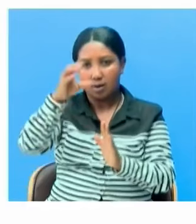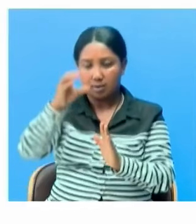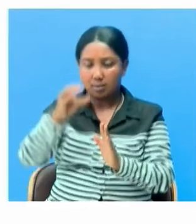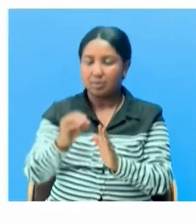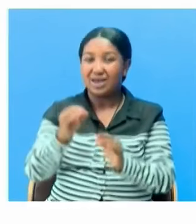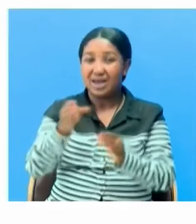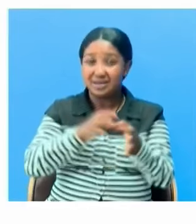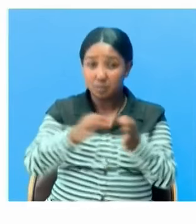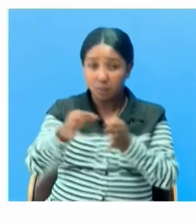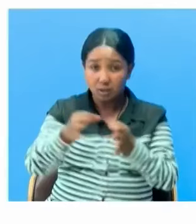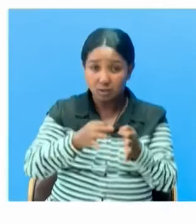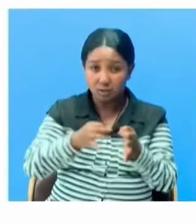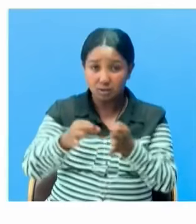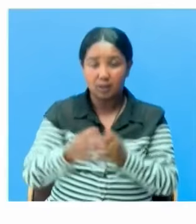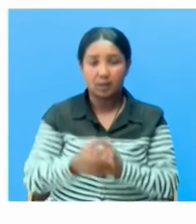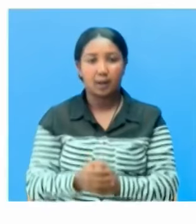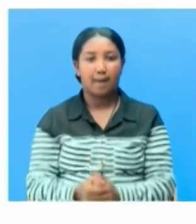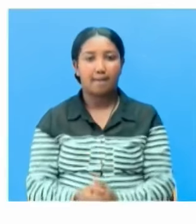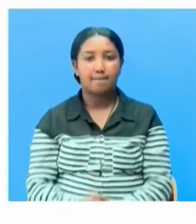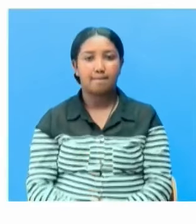express